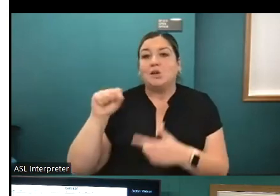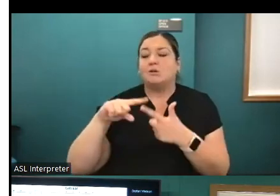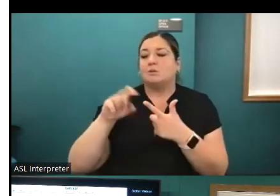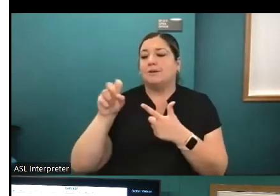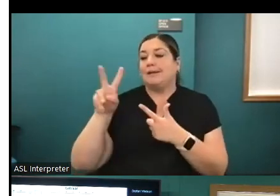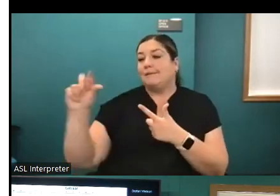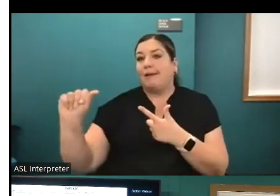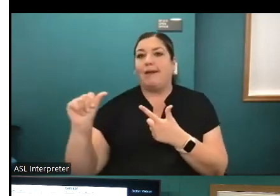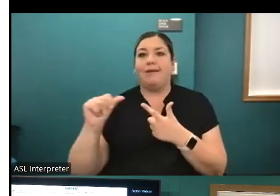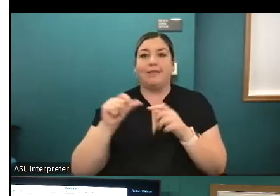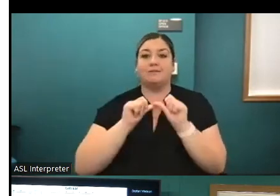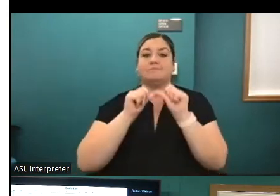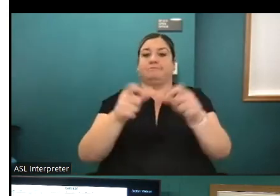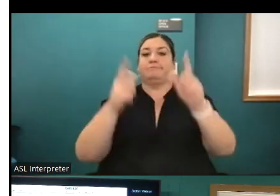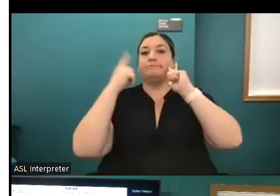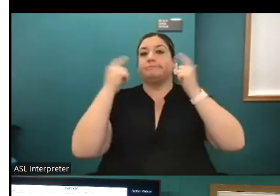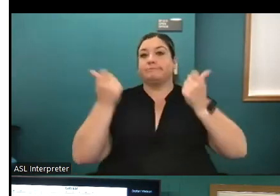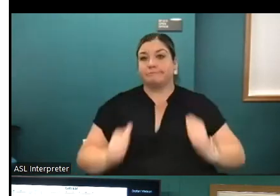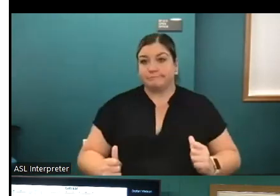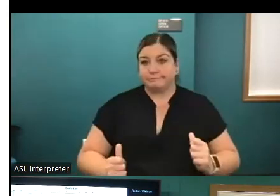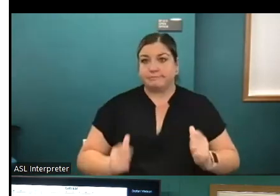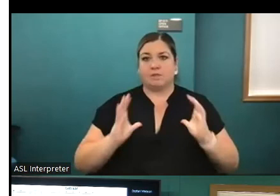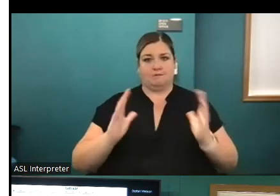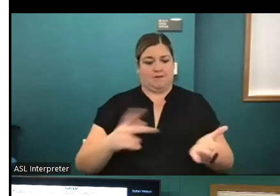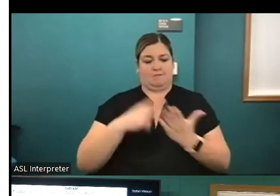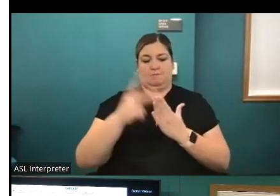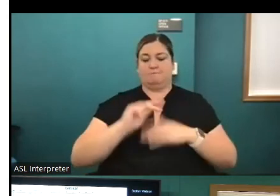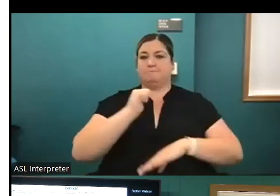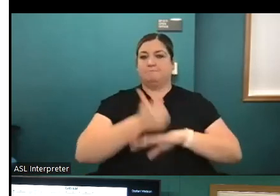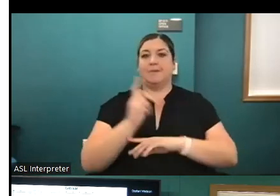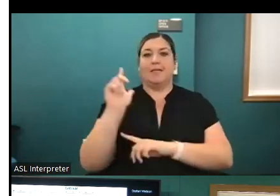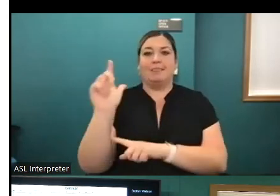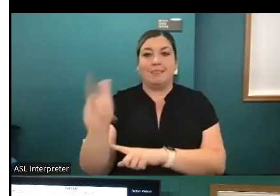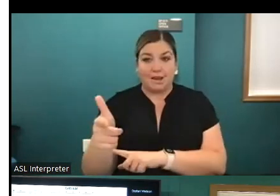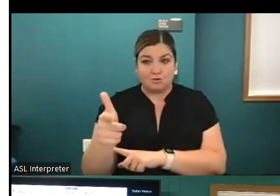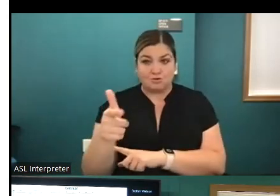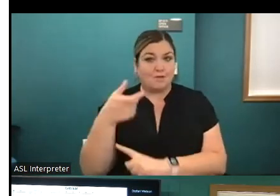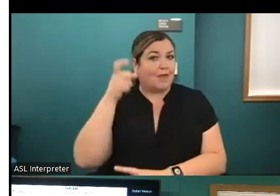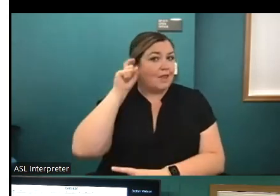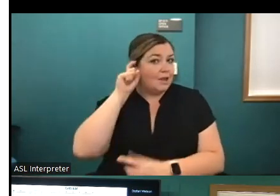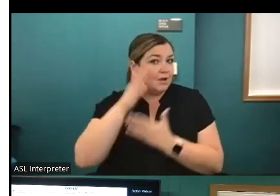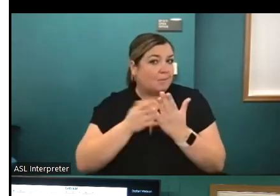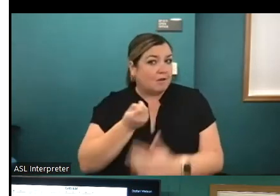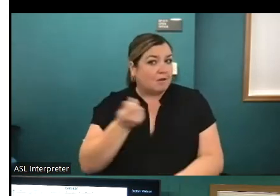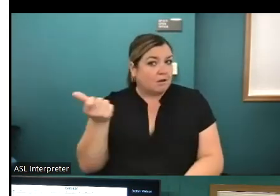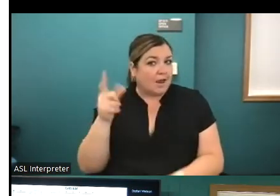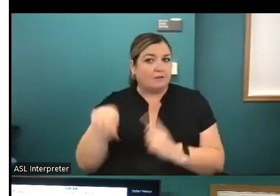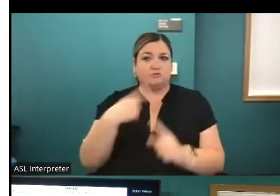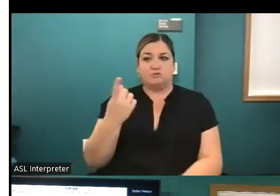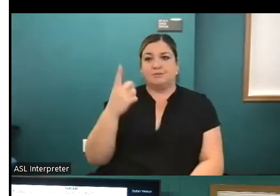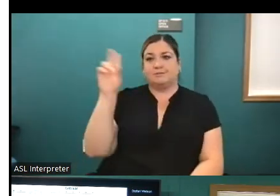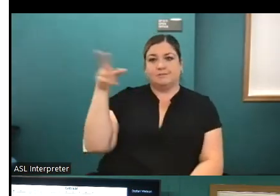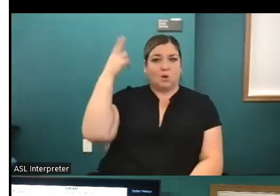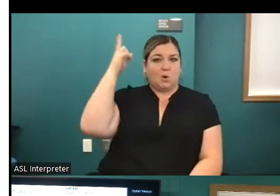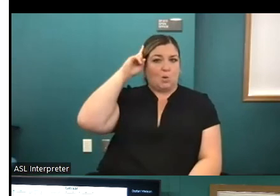whatever that's a progressive hearing loss, well, then we can reprogram it later, get rid of that hearing aid part and just do cochlear or just adjust it